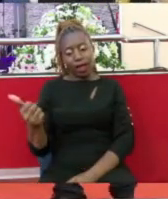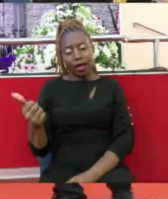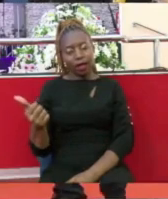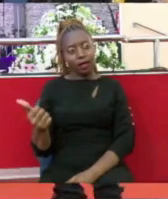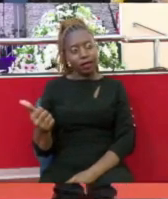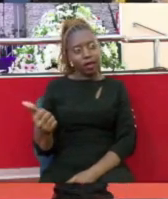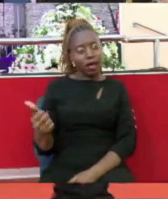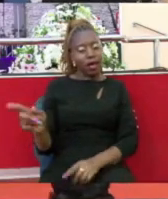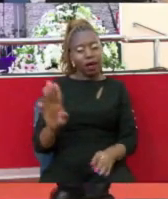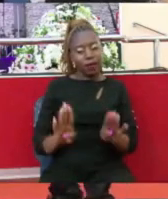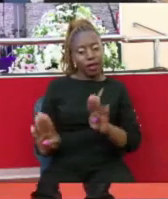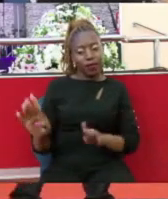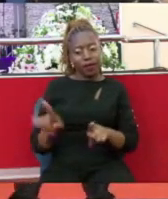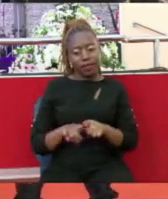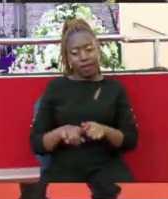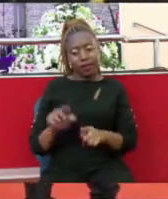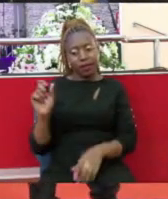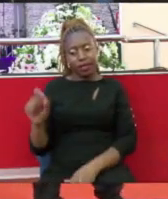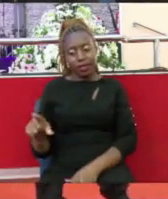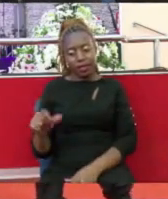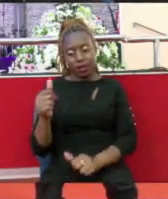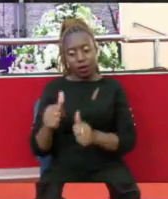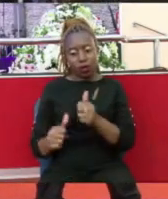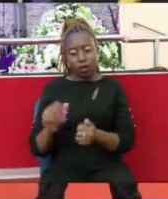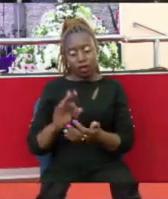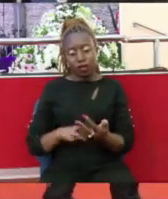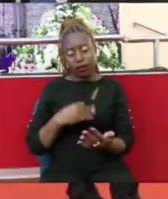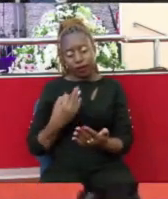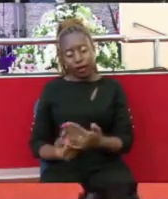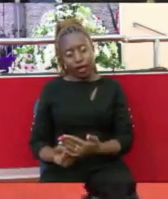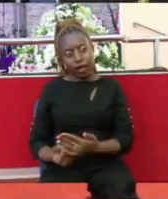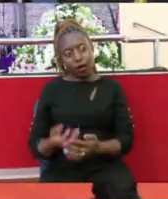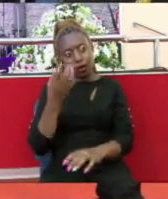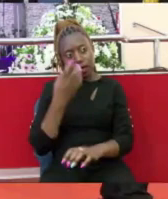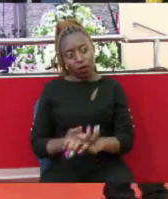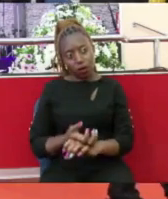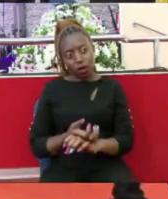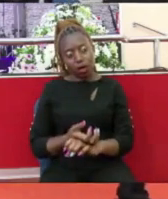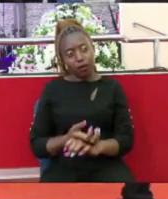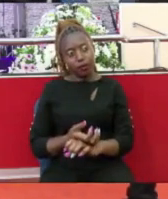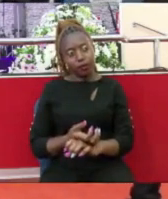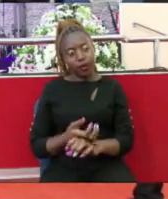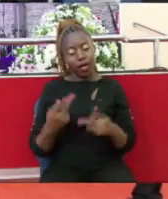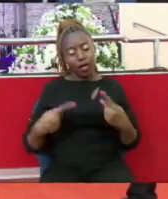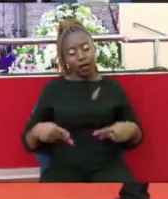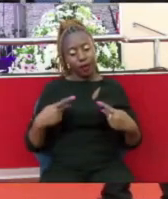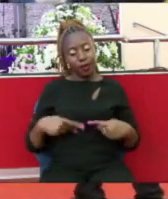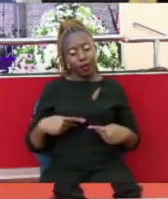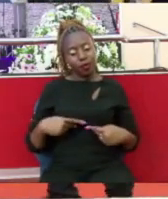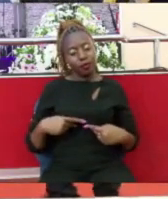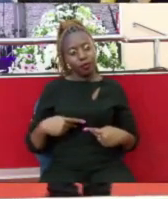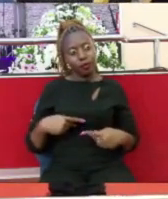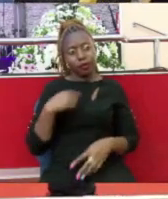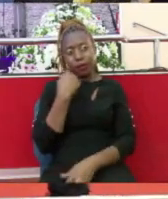seeds that fell on the rock. Wengine ni kama mbegu ilianguka katika mawe. These are the people on what